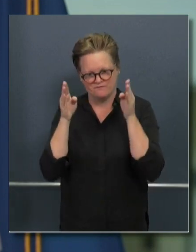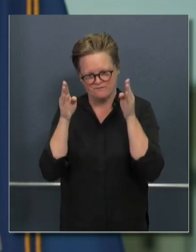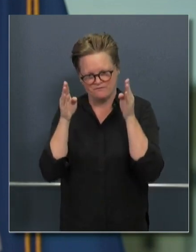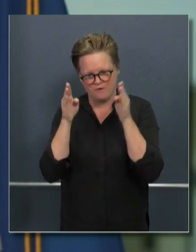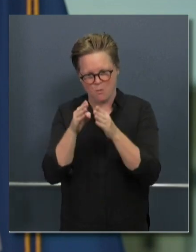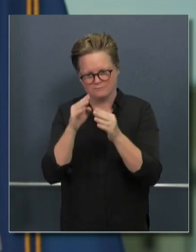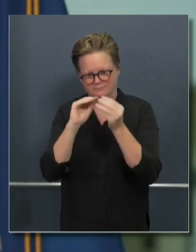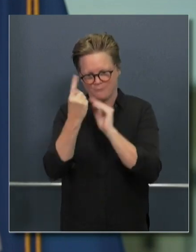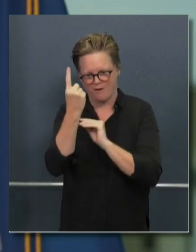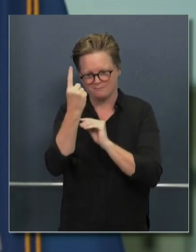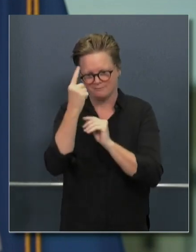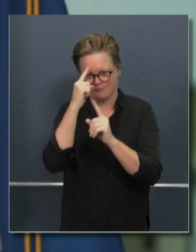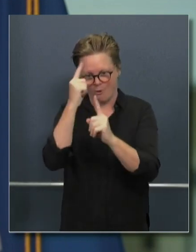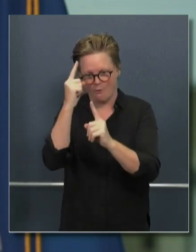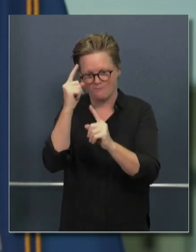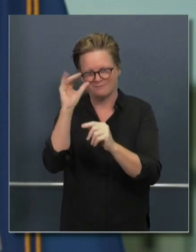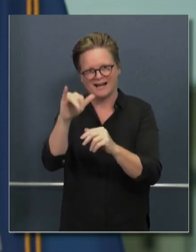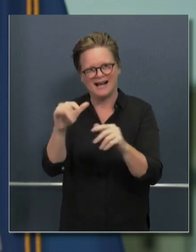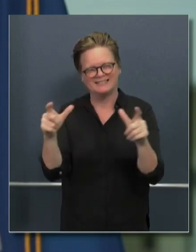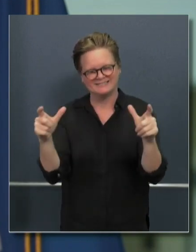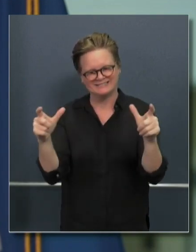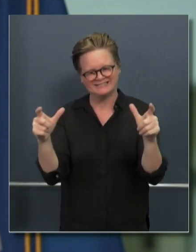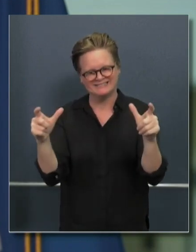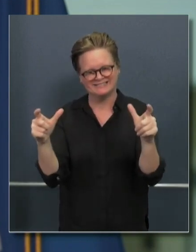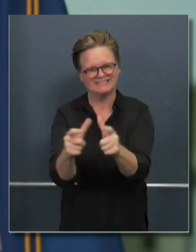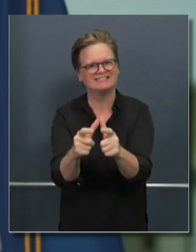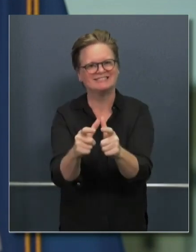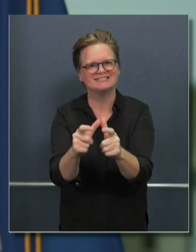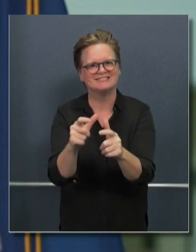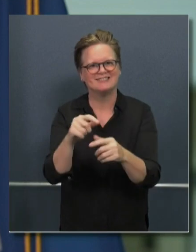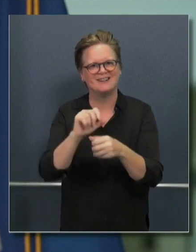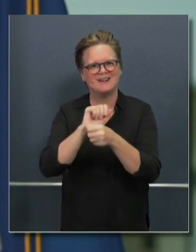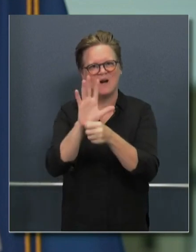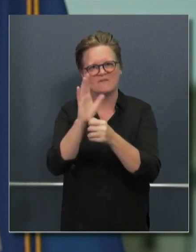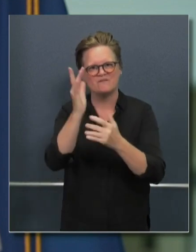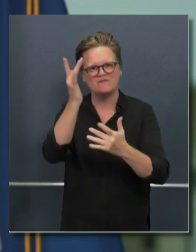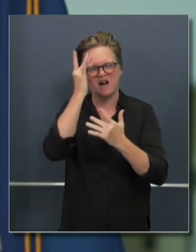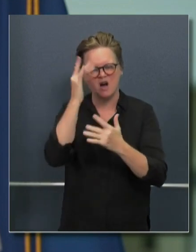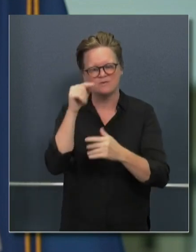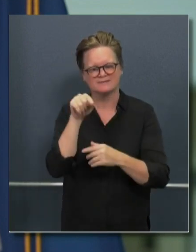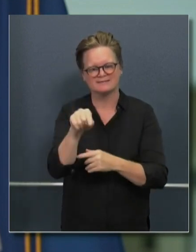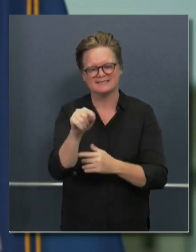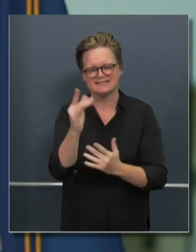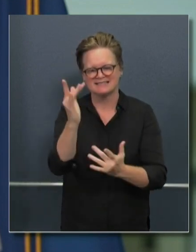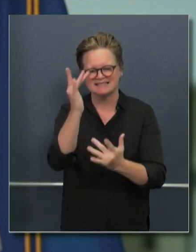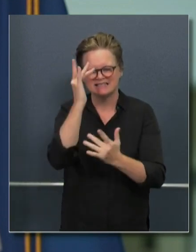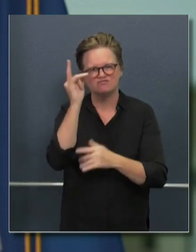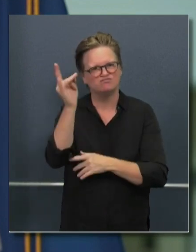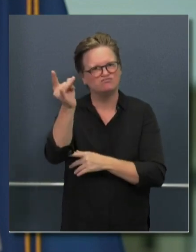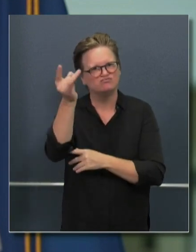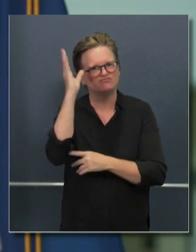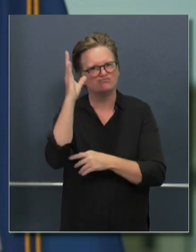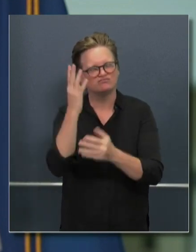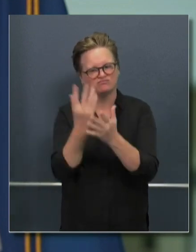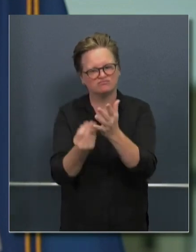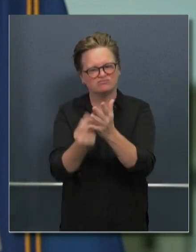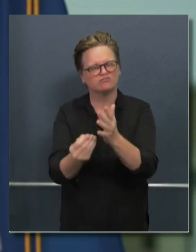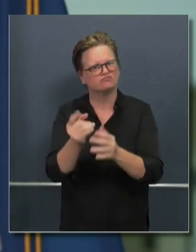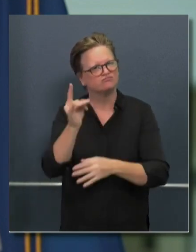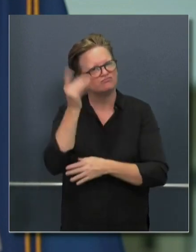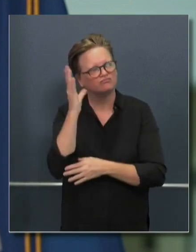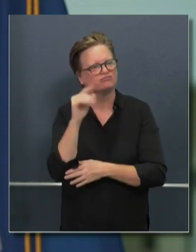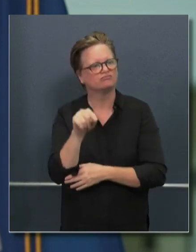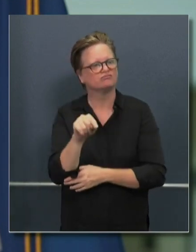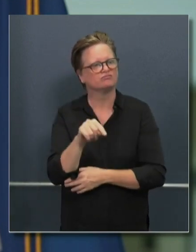reduce transmission of this deadly disease, COVID-19. Be smart, stay healthy, and please, please